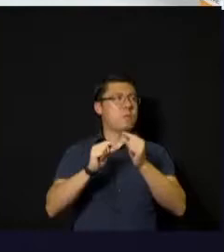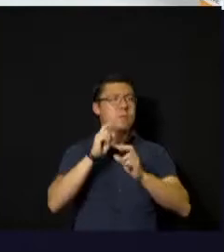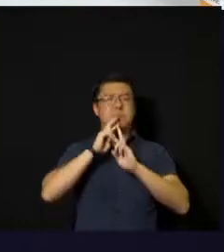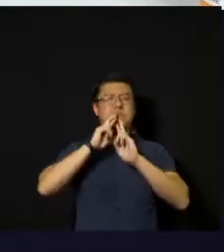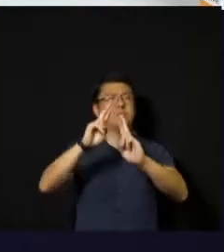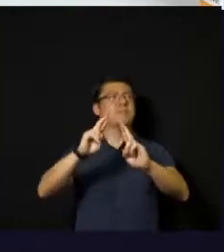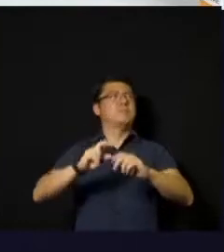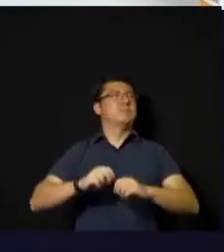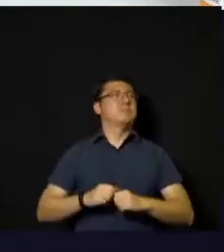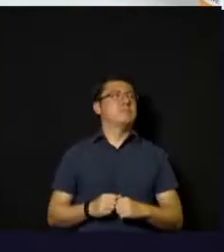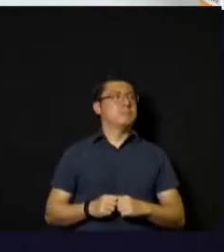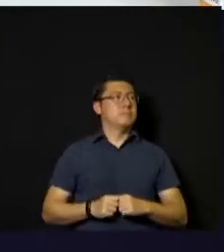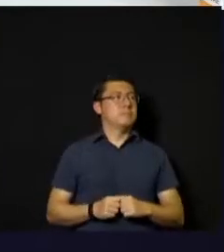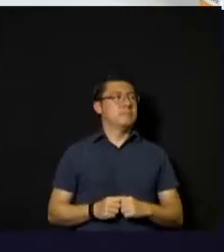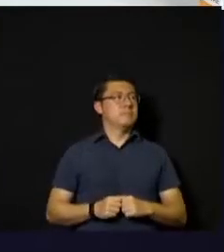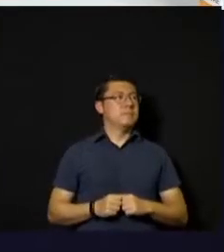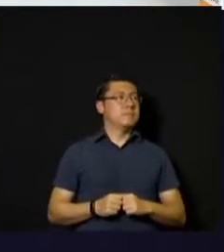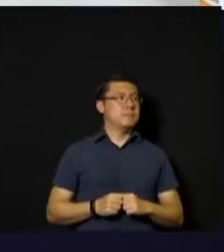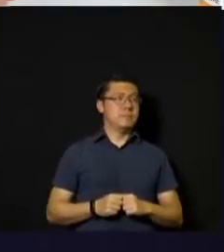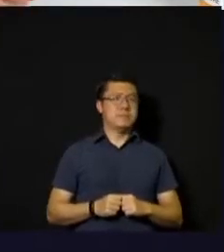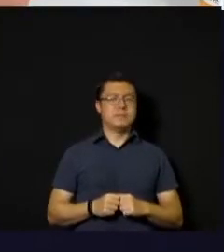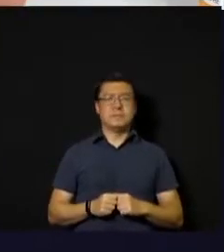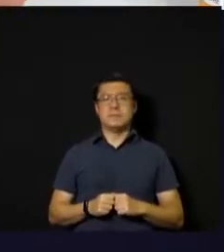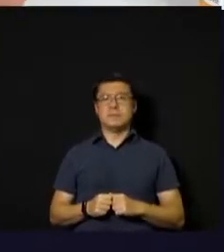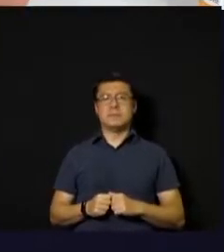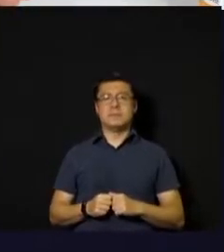by themselves.